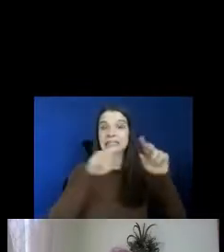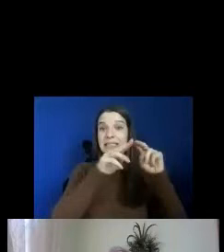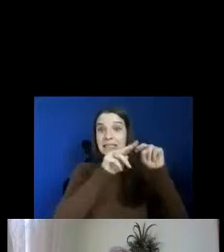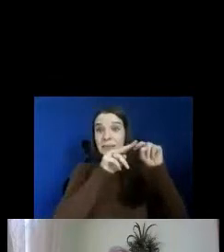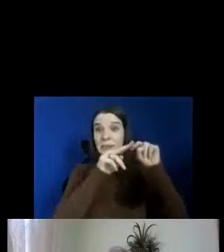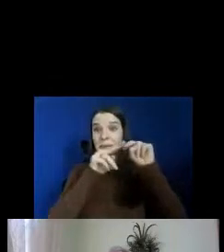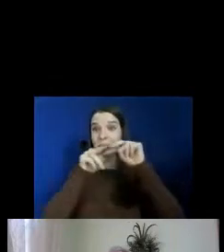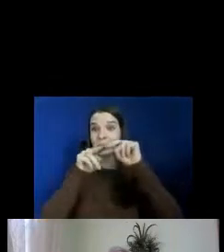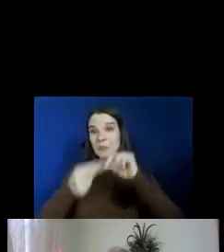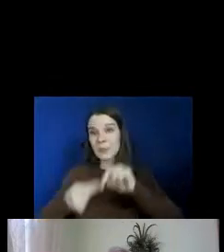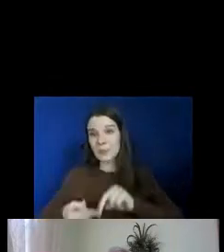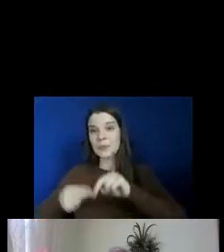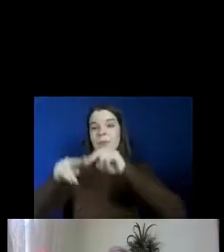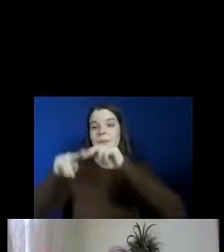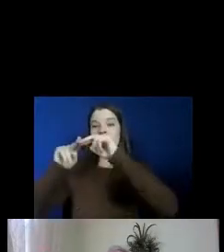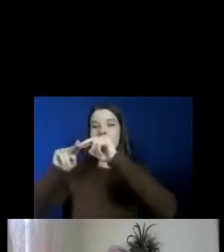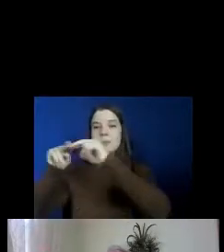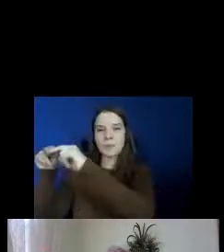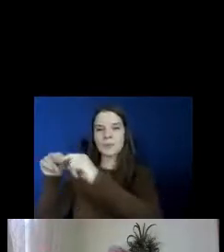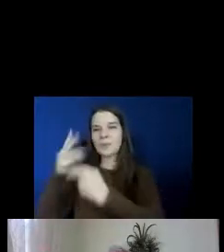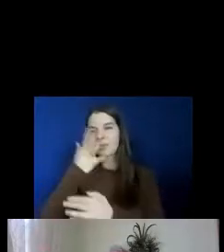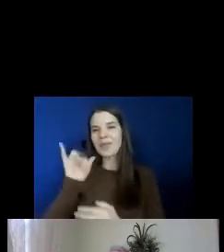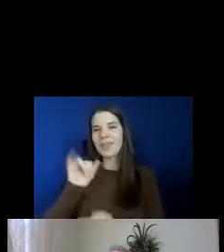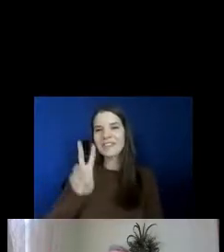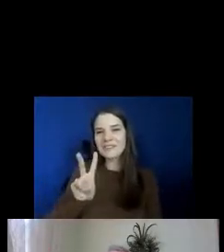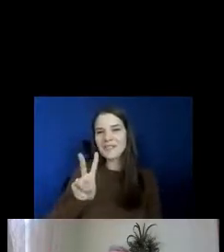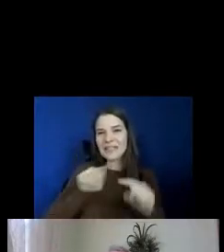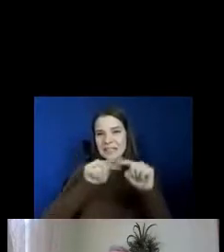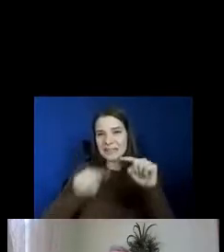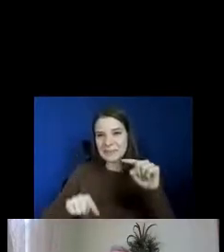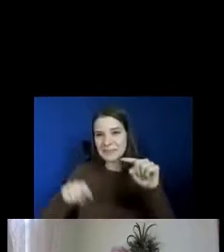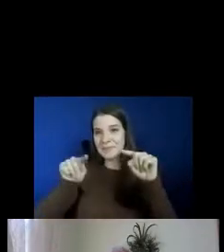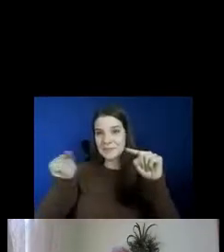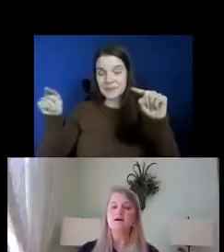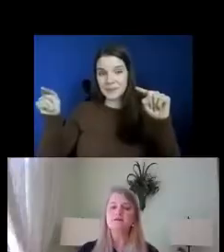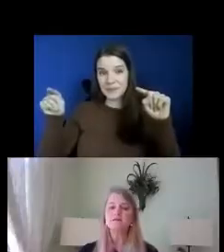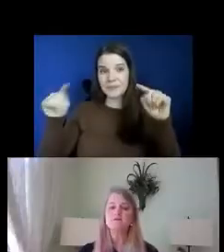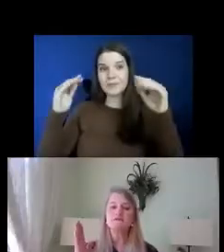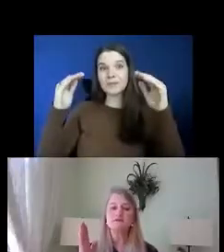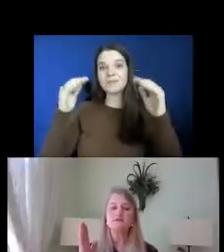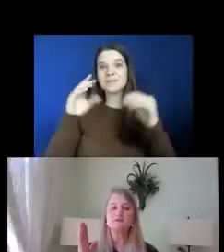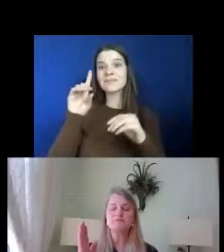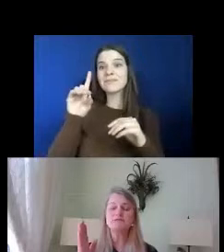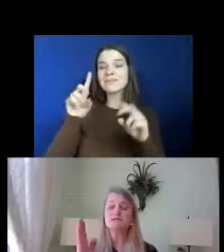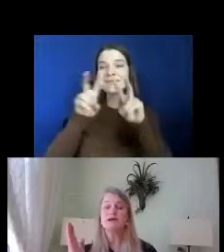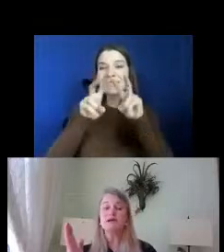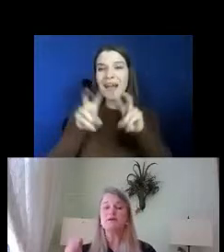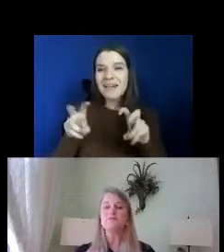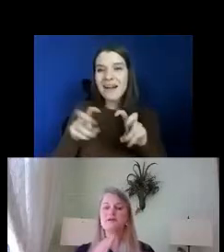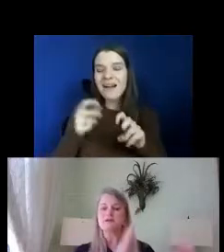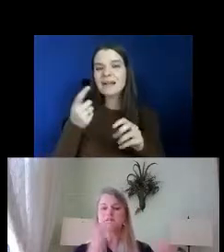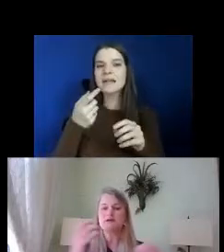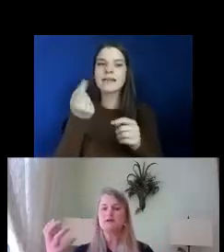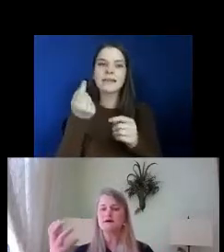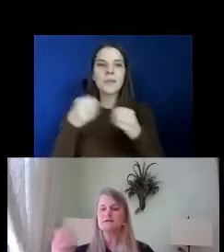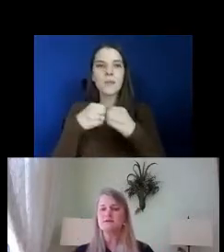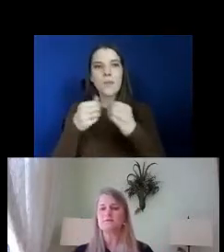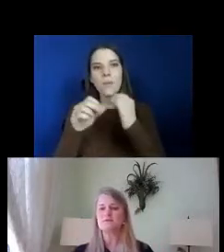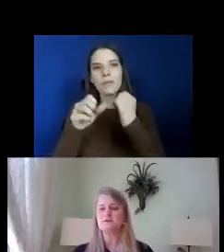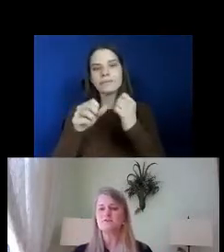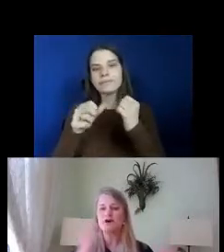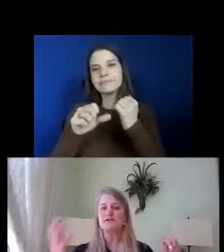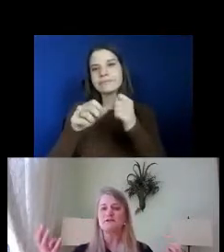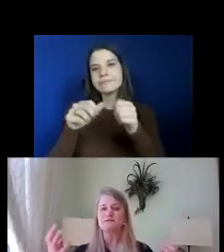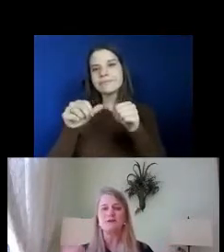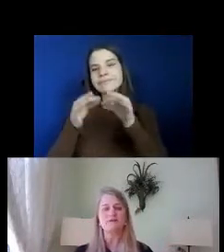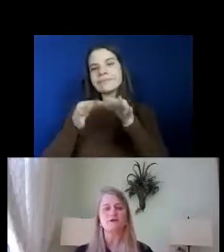dip down to near zero, and then we're starting to rebound back up in screening. Diagnostic was a little bit delayed because the diagnostic